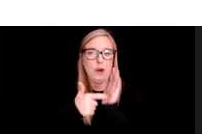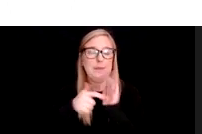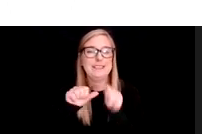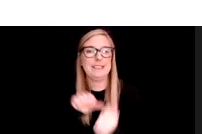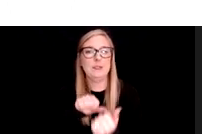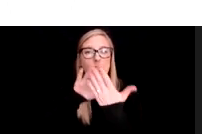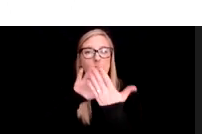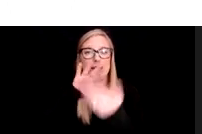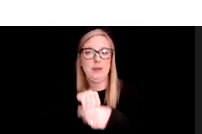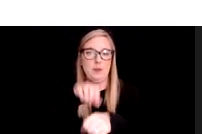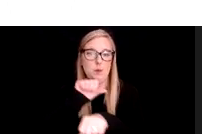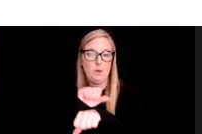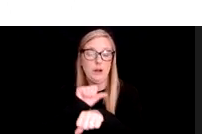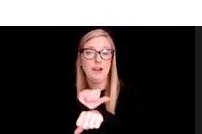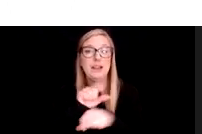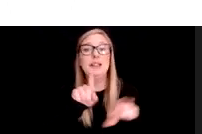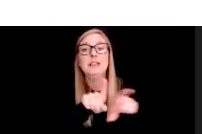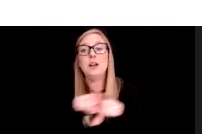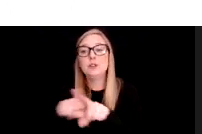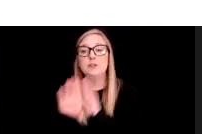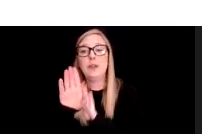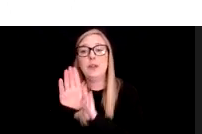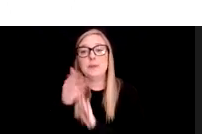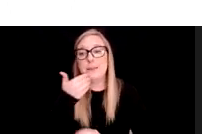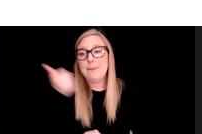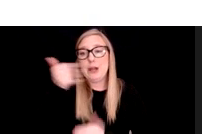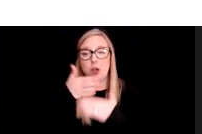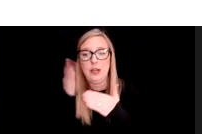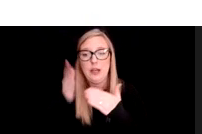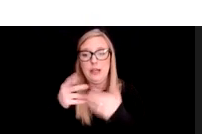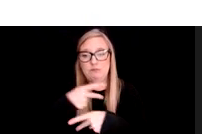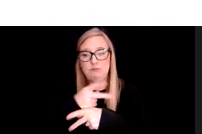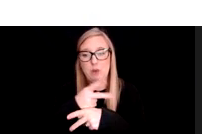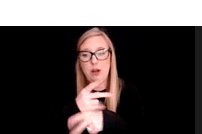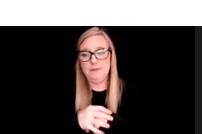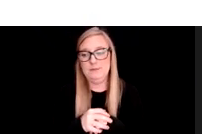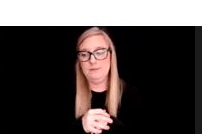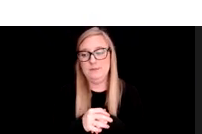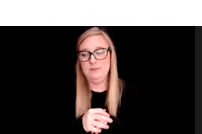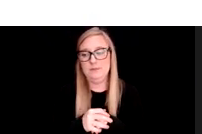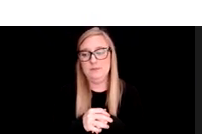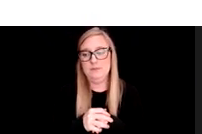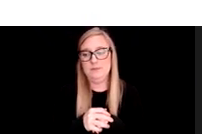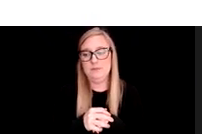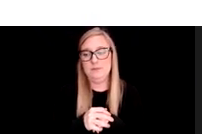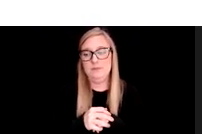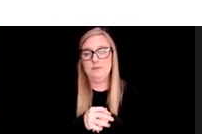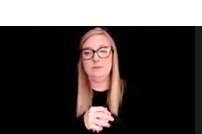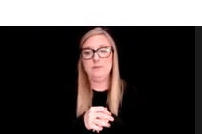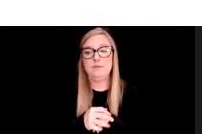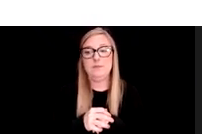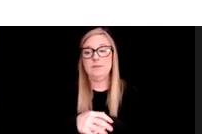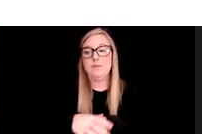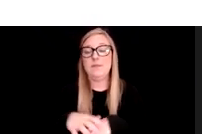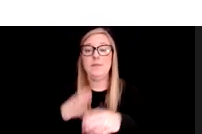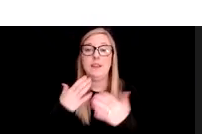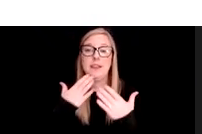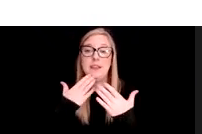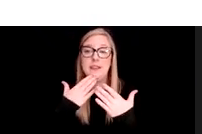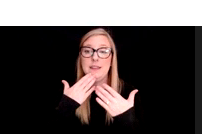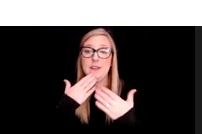creates a better end product. I mentioned that, even though we were able to meet the criteria in this